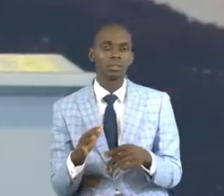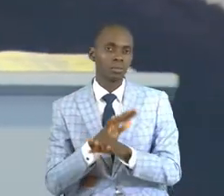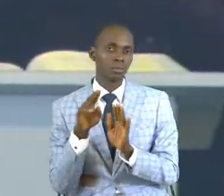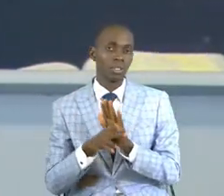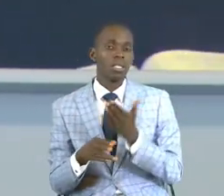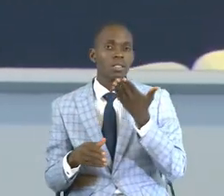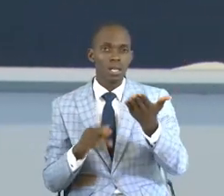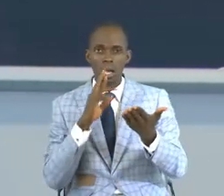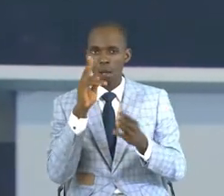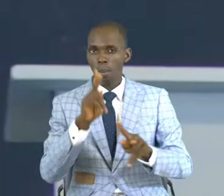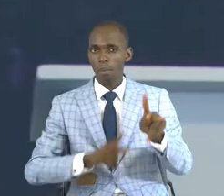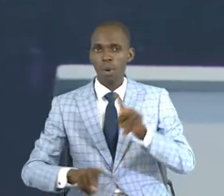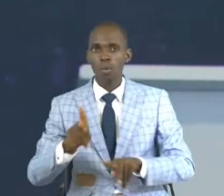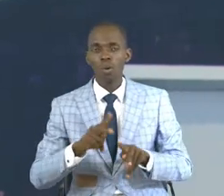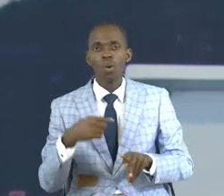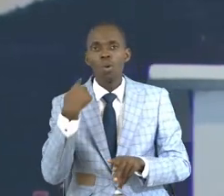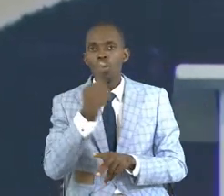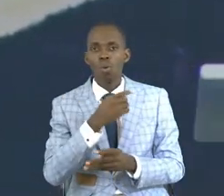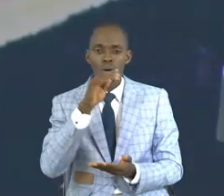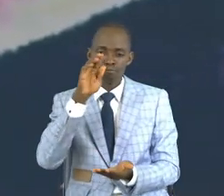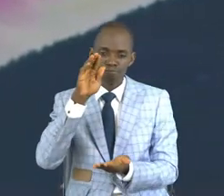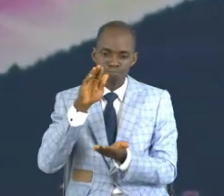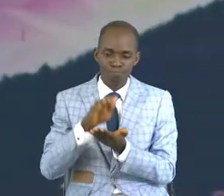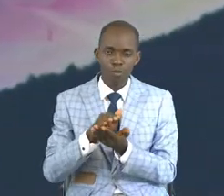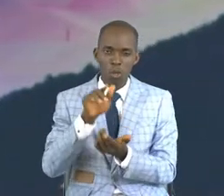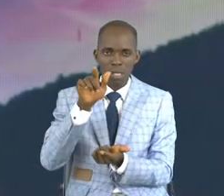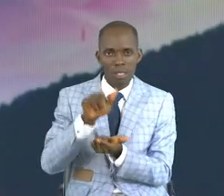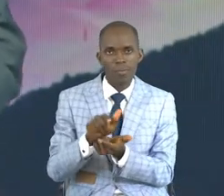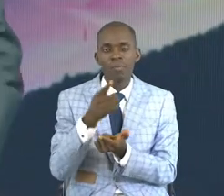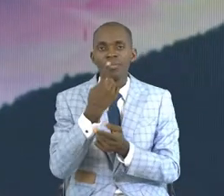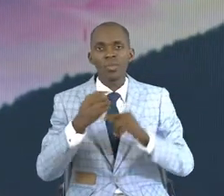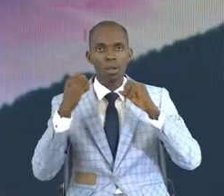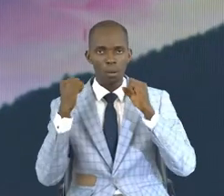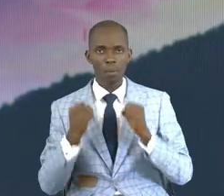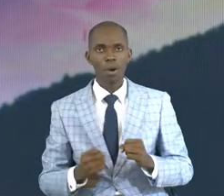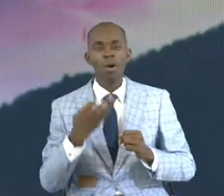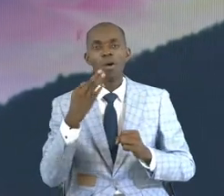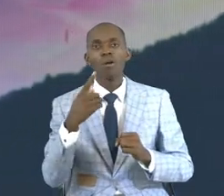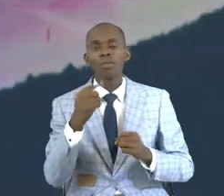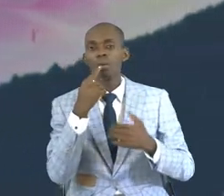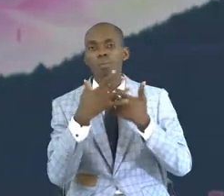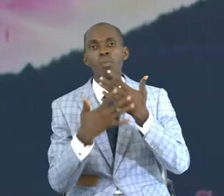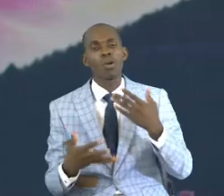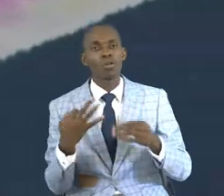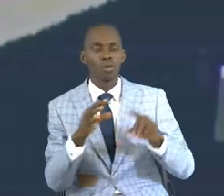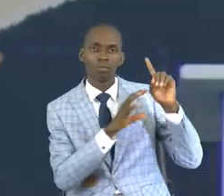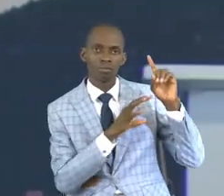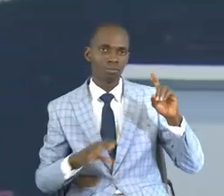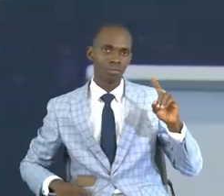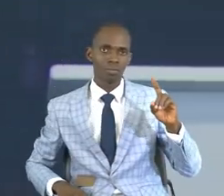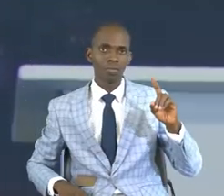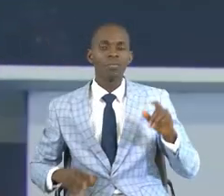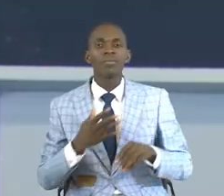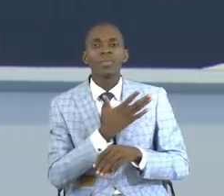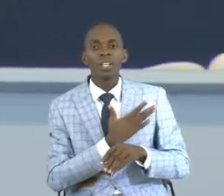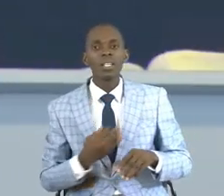who minimize the power of the blood of Christ, and they gauge